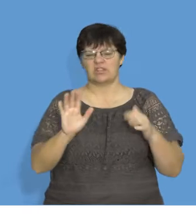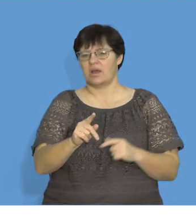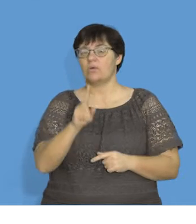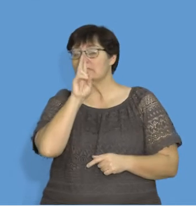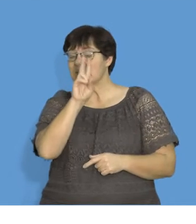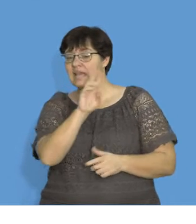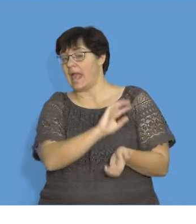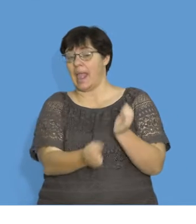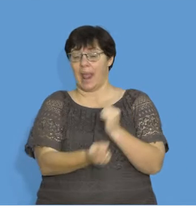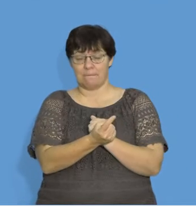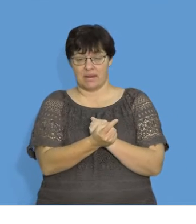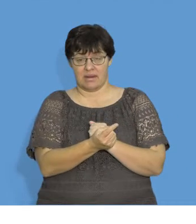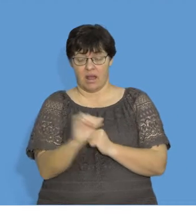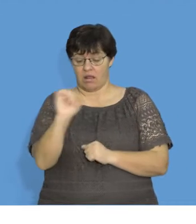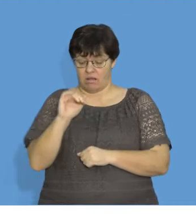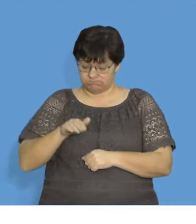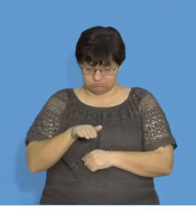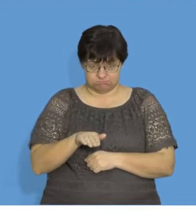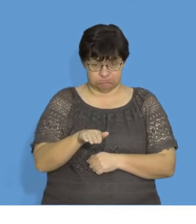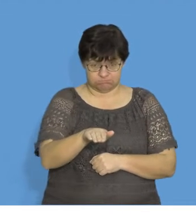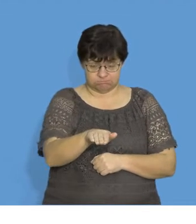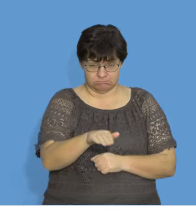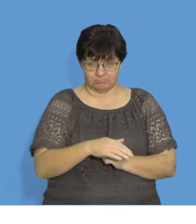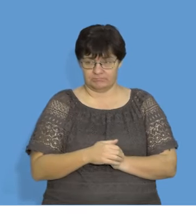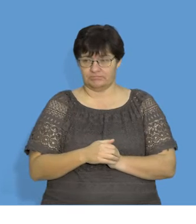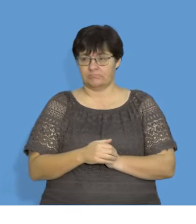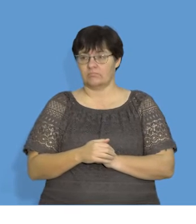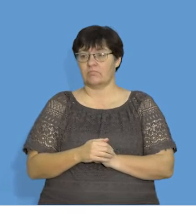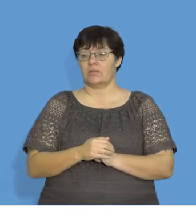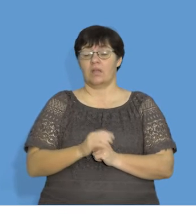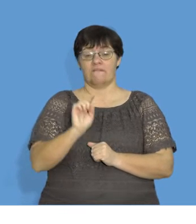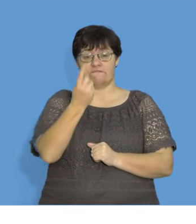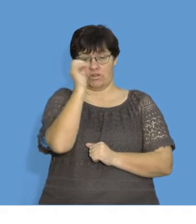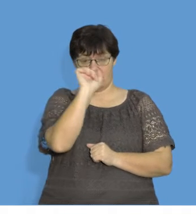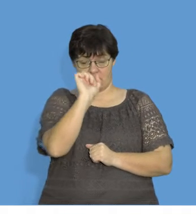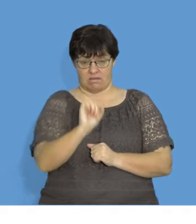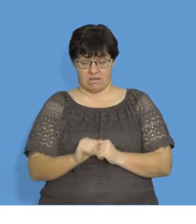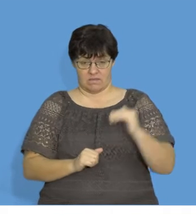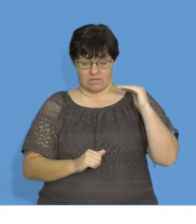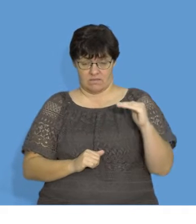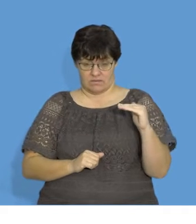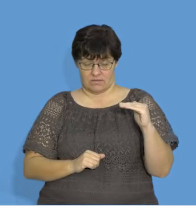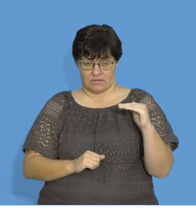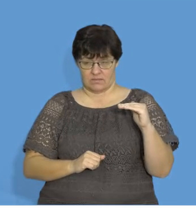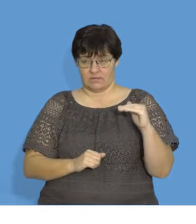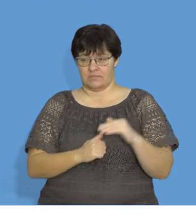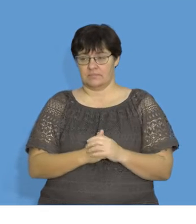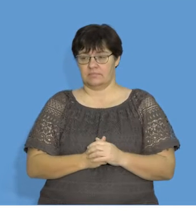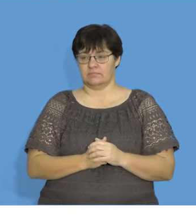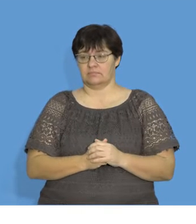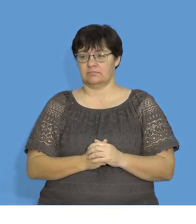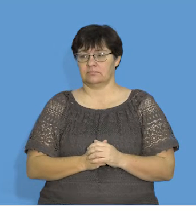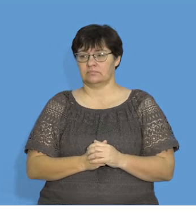what happens when the cars move. So, we're going to look at the first car, and